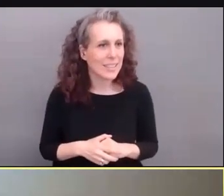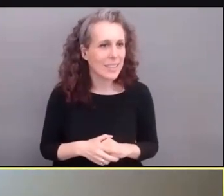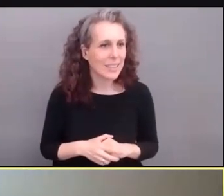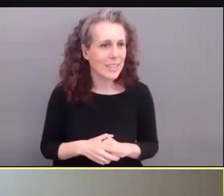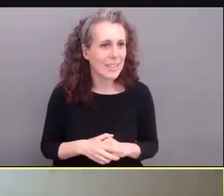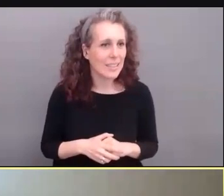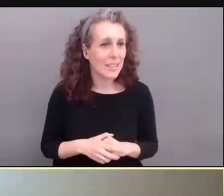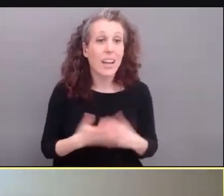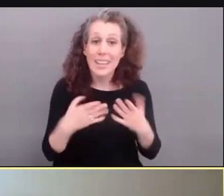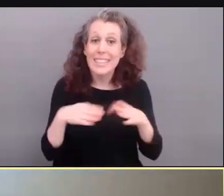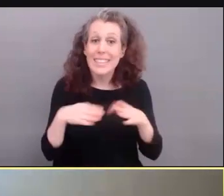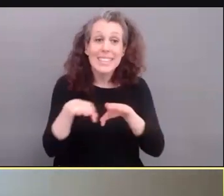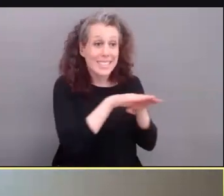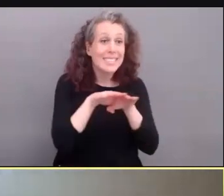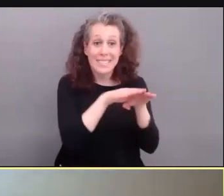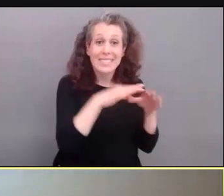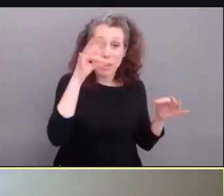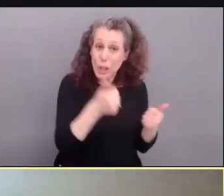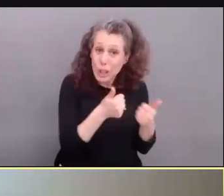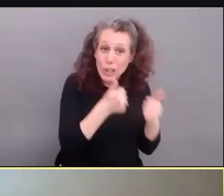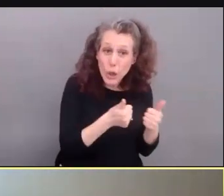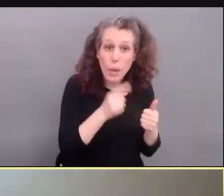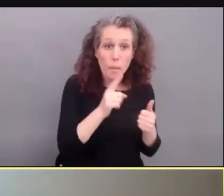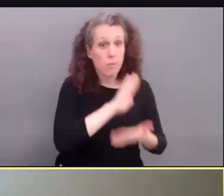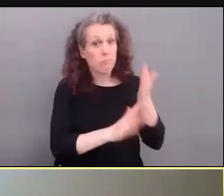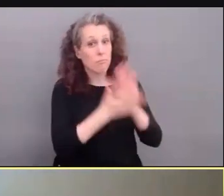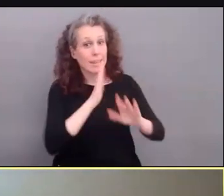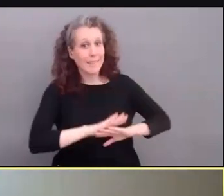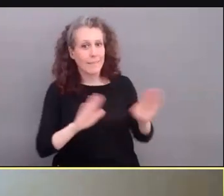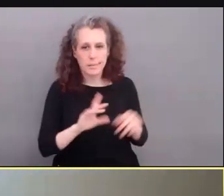documents. It's not enough. We need to have everything